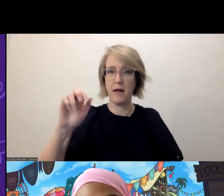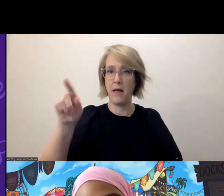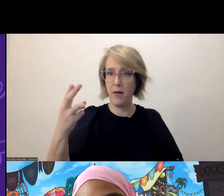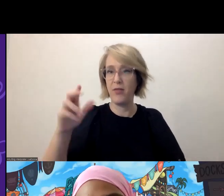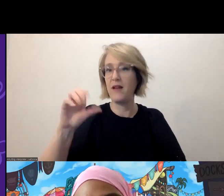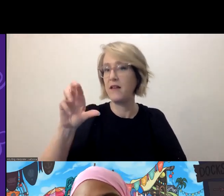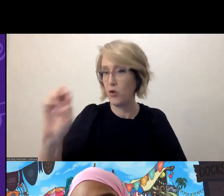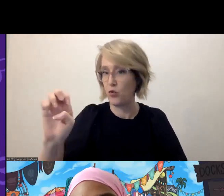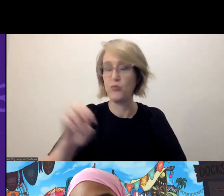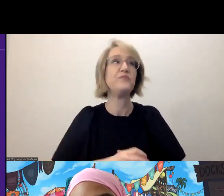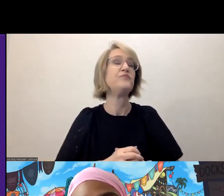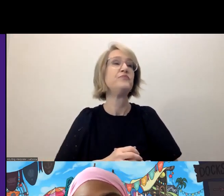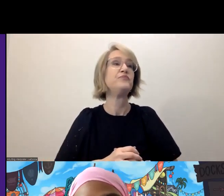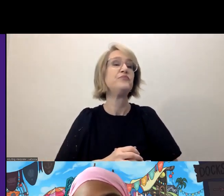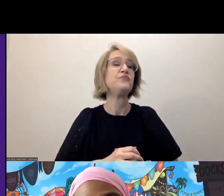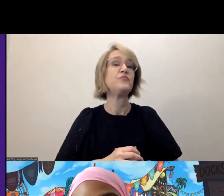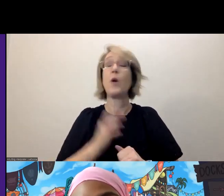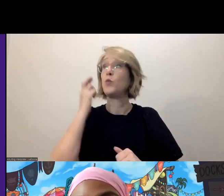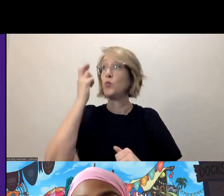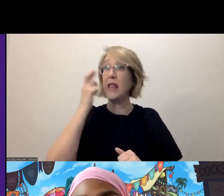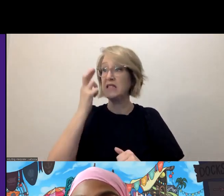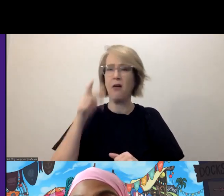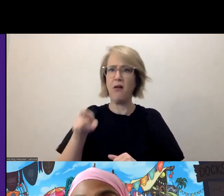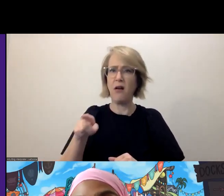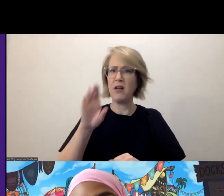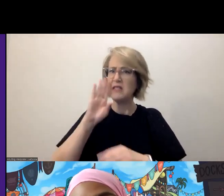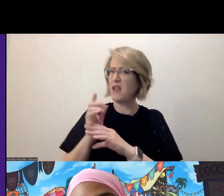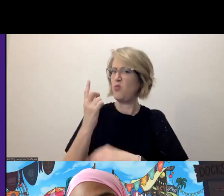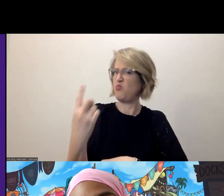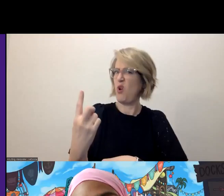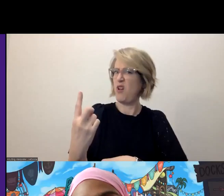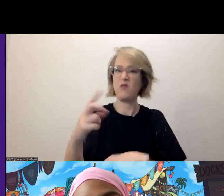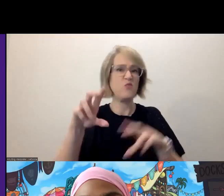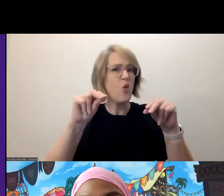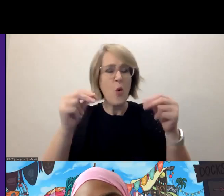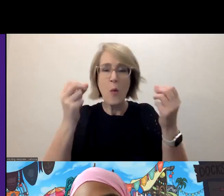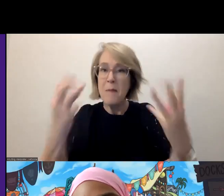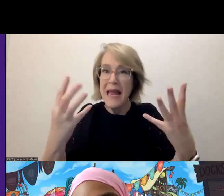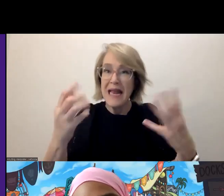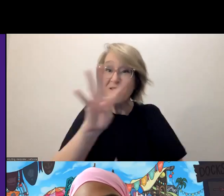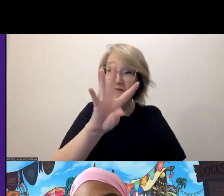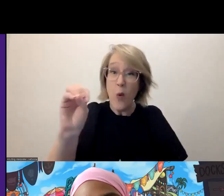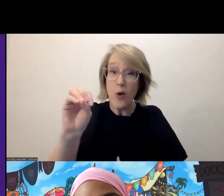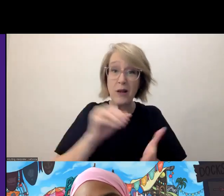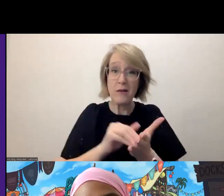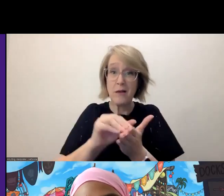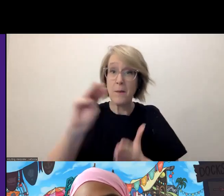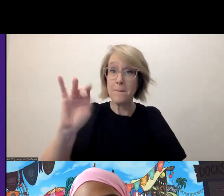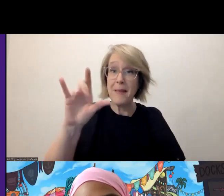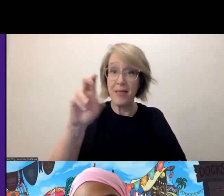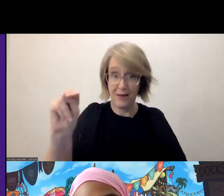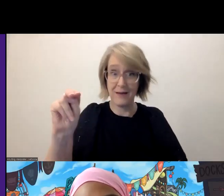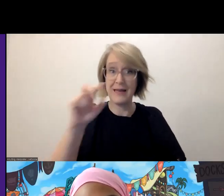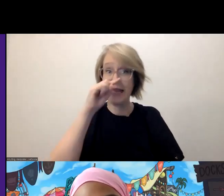slide, I realized that my son was not alone. There are more than 40 million children in the US or on Medicaid that